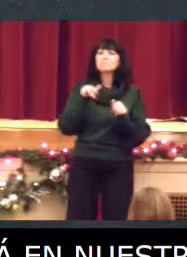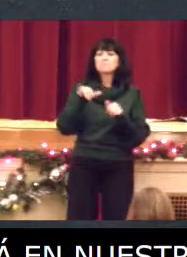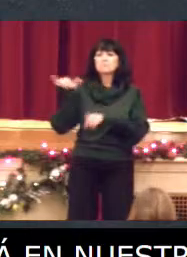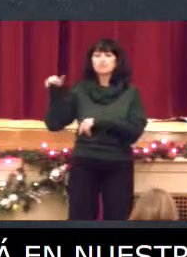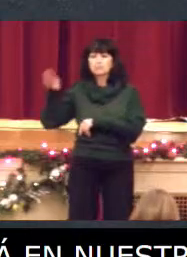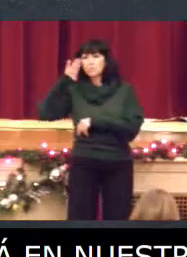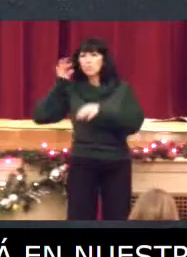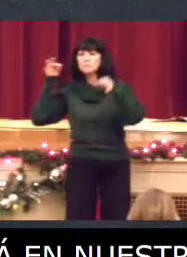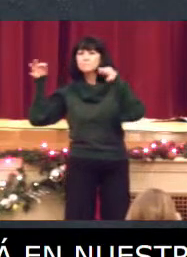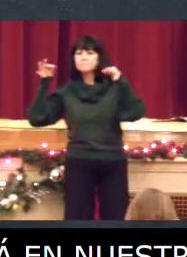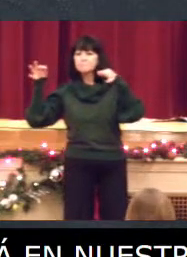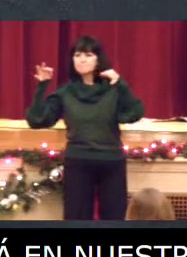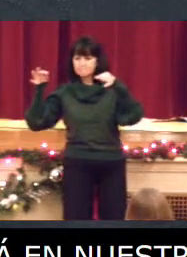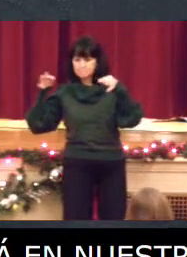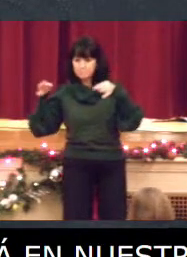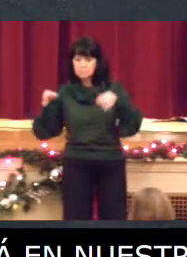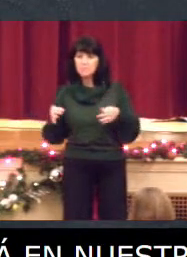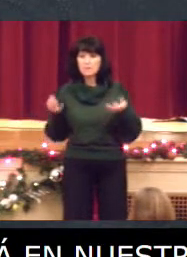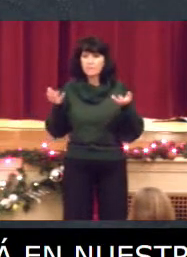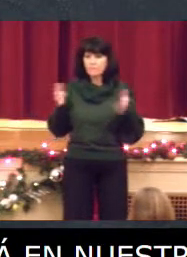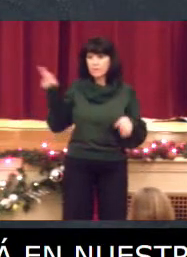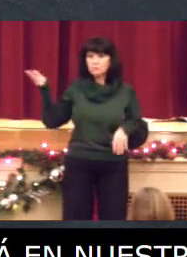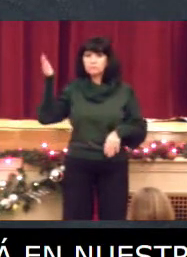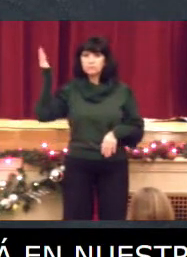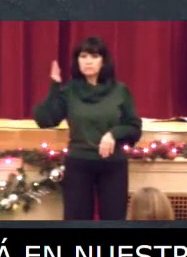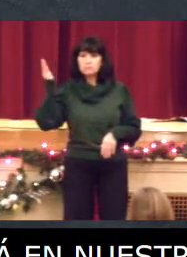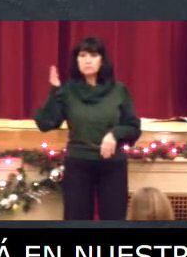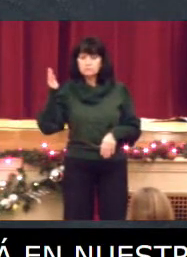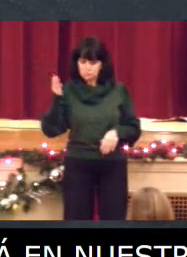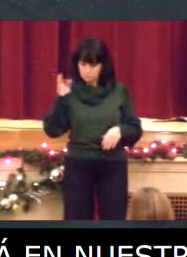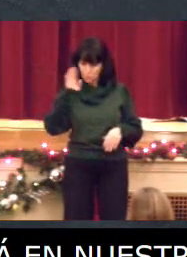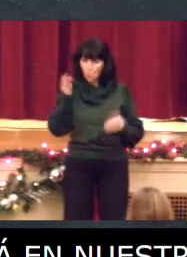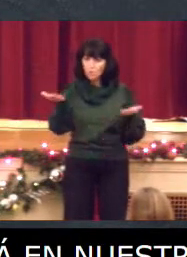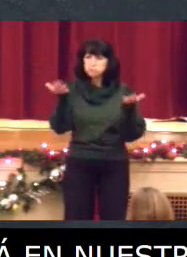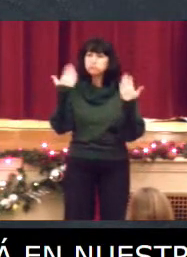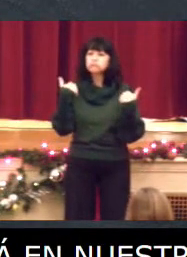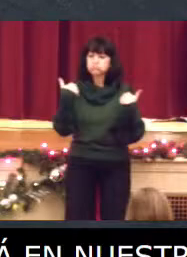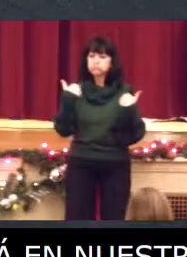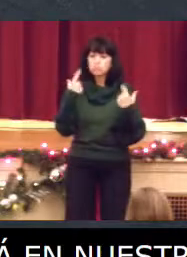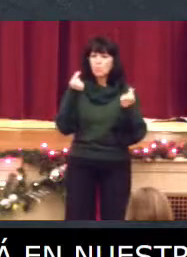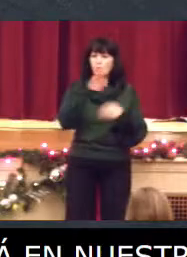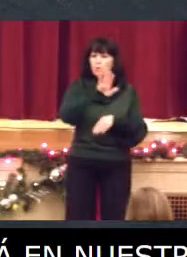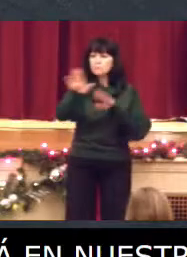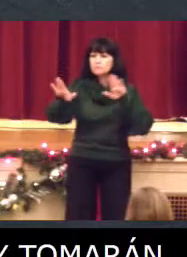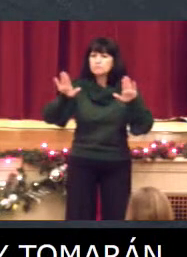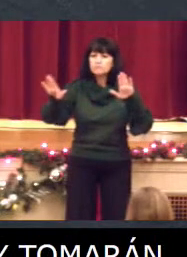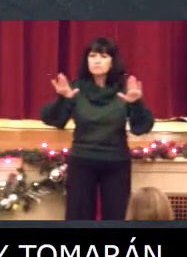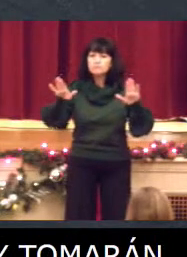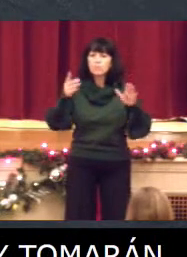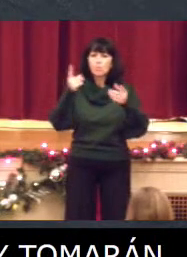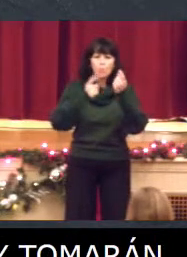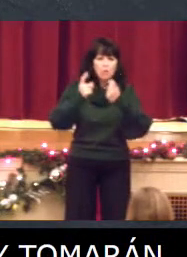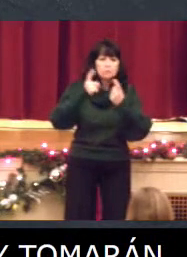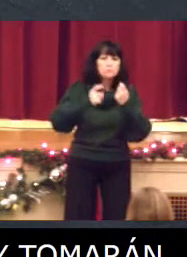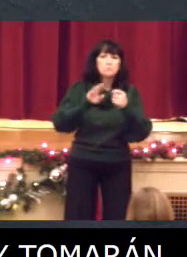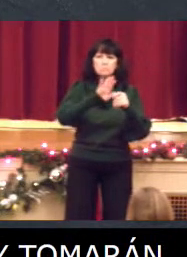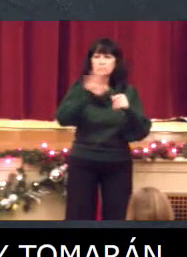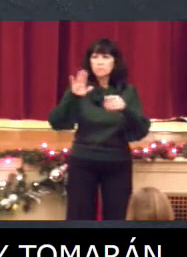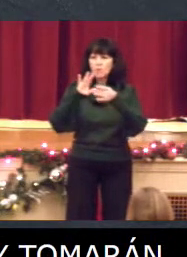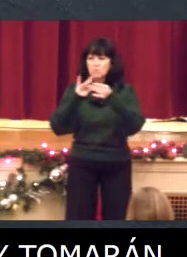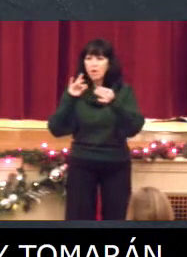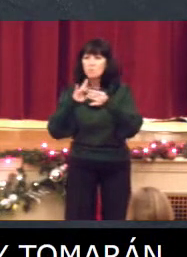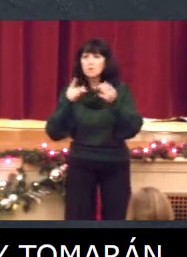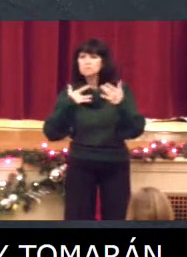any comments or questions that you have. As I said, we've met with all kinds of groups about and getting their feedback, some of which we've